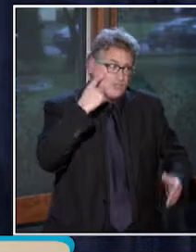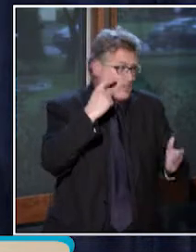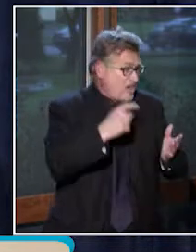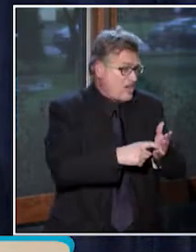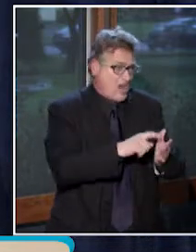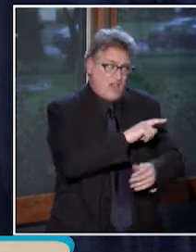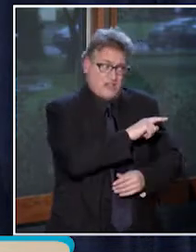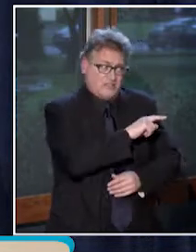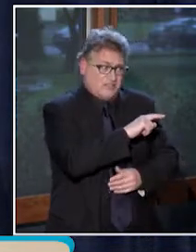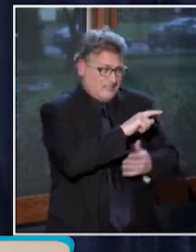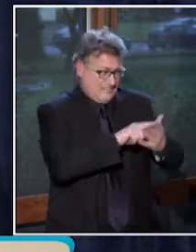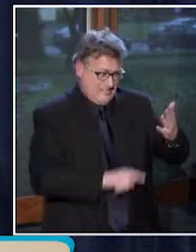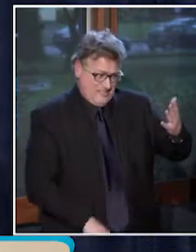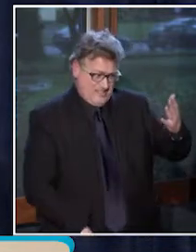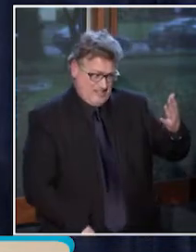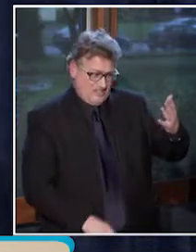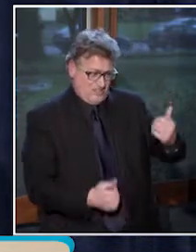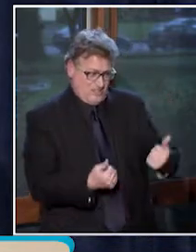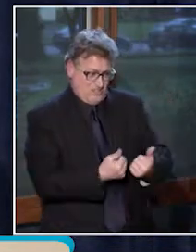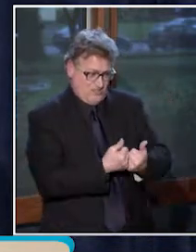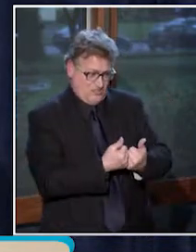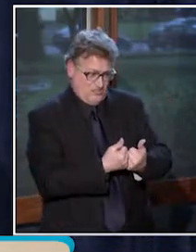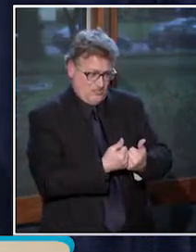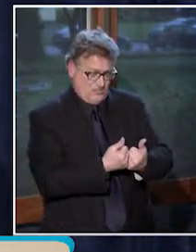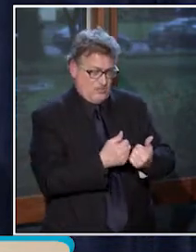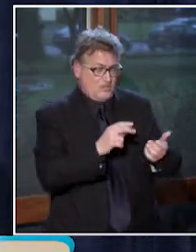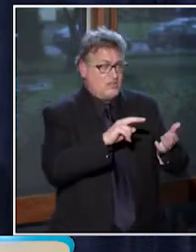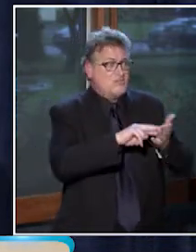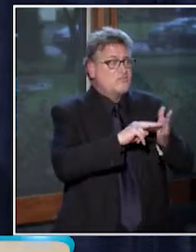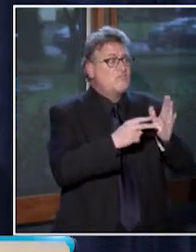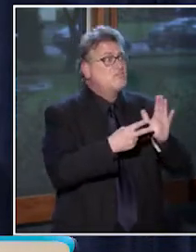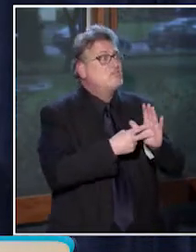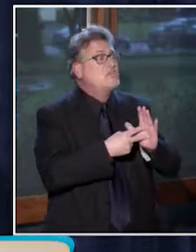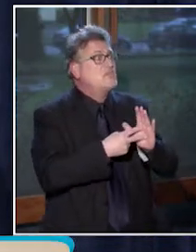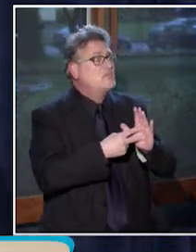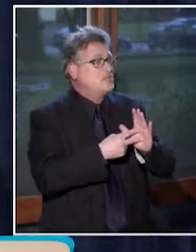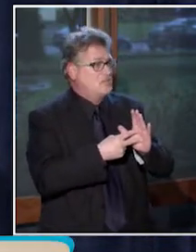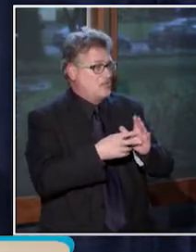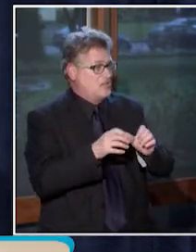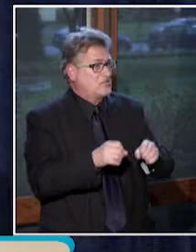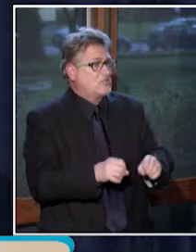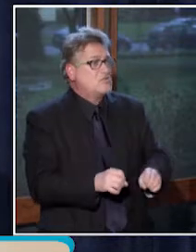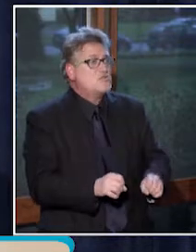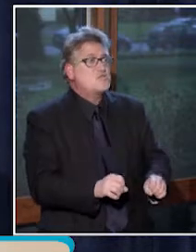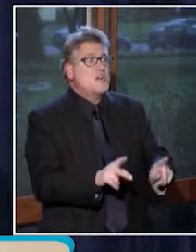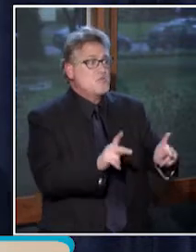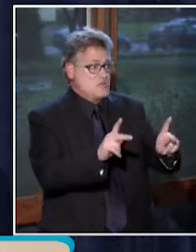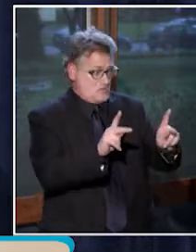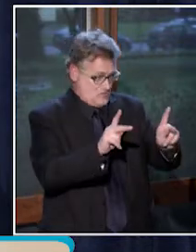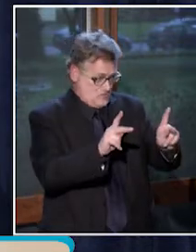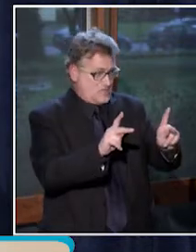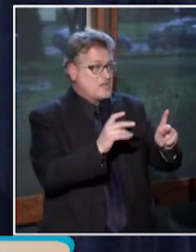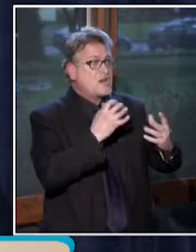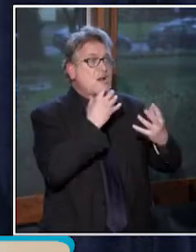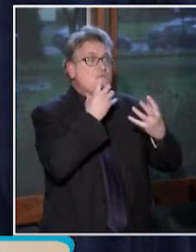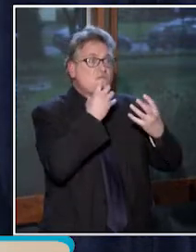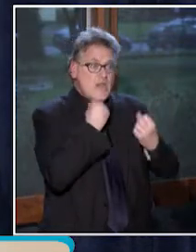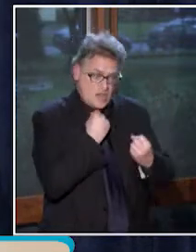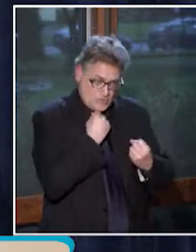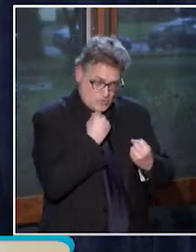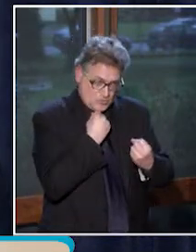these challenges as an opportunity to put our values into